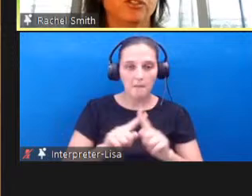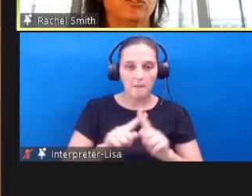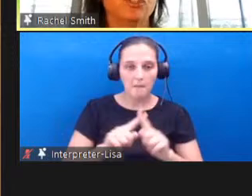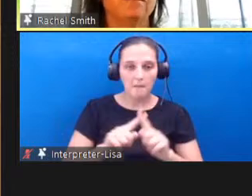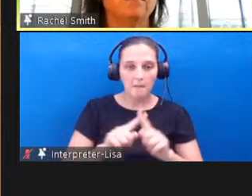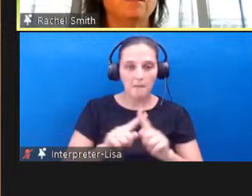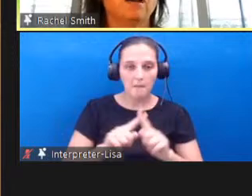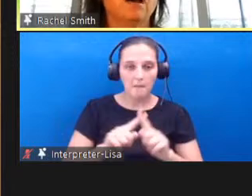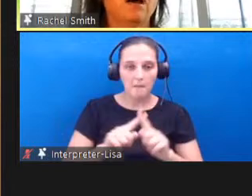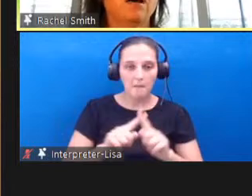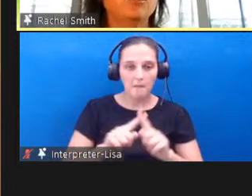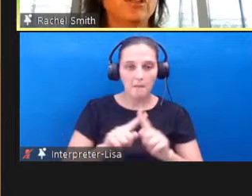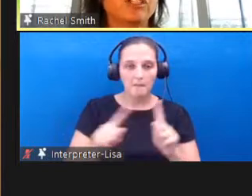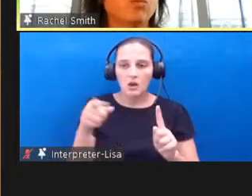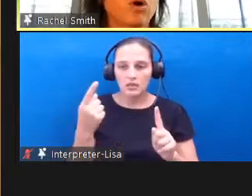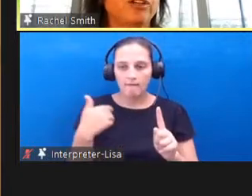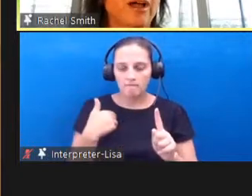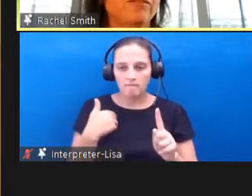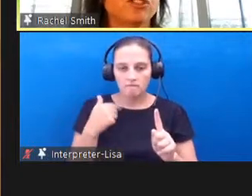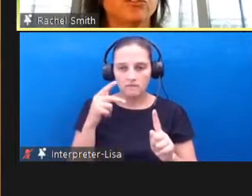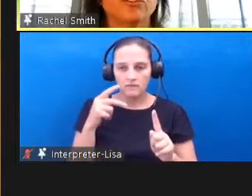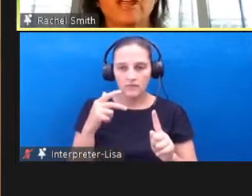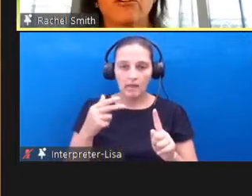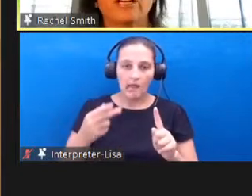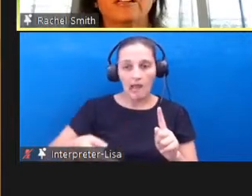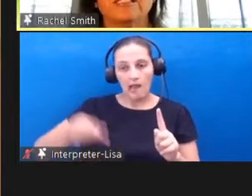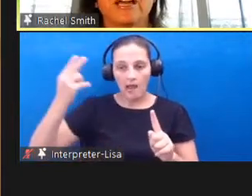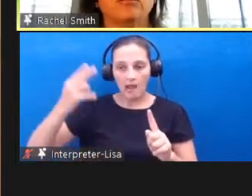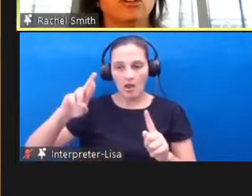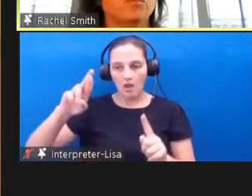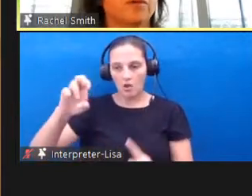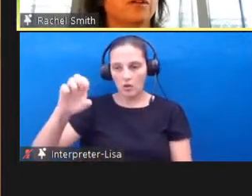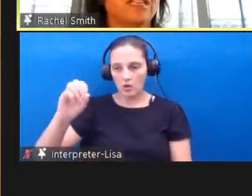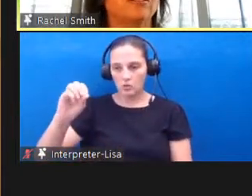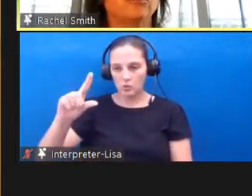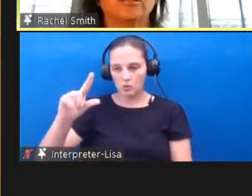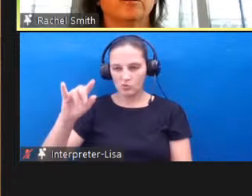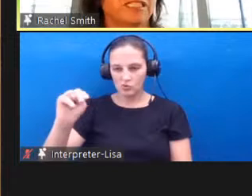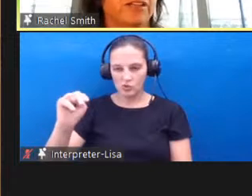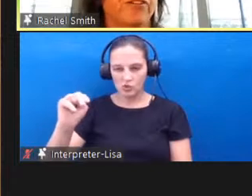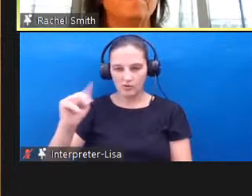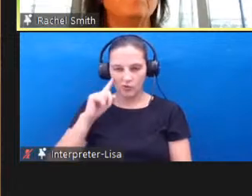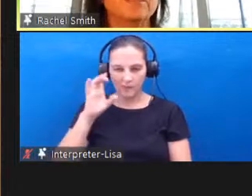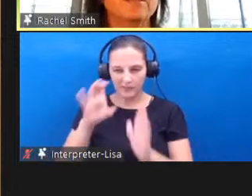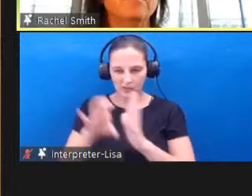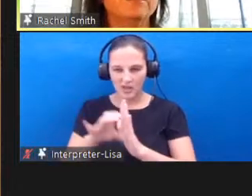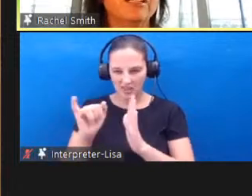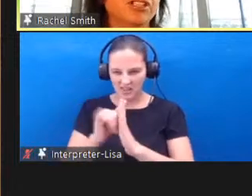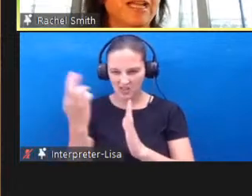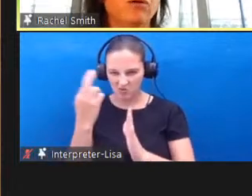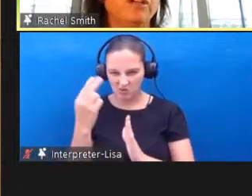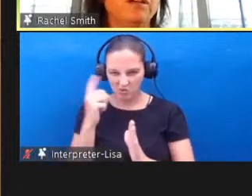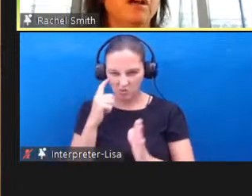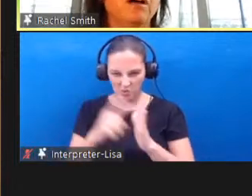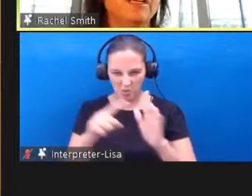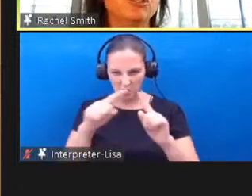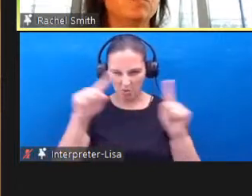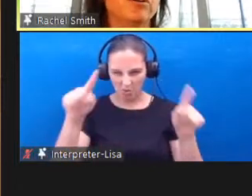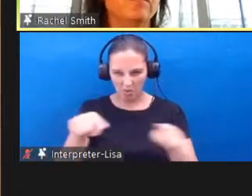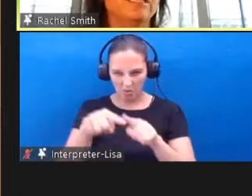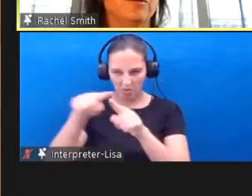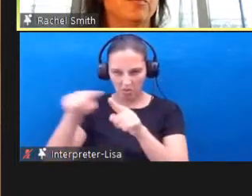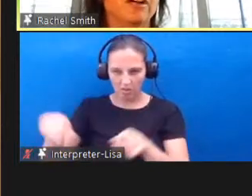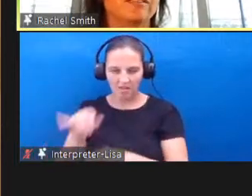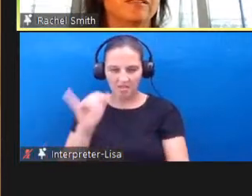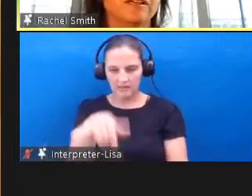highest resolution. So that's why you have certain areas that look a little bit different. But that's just how that's just